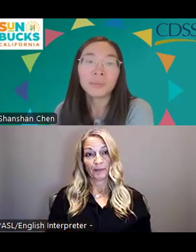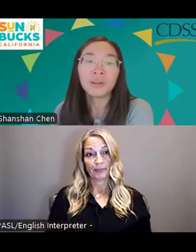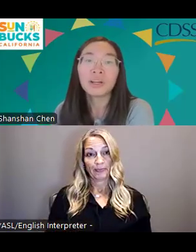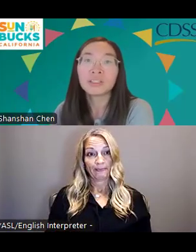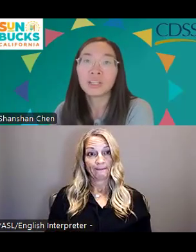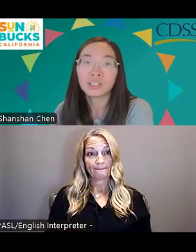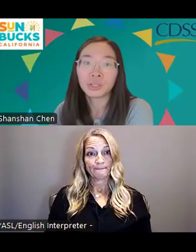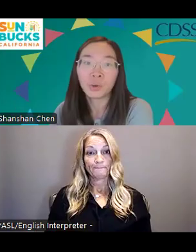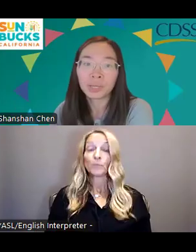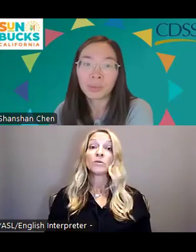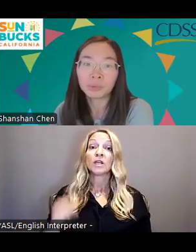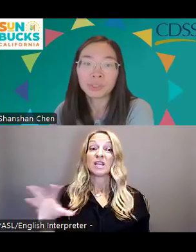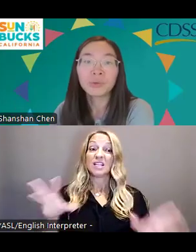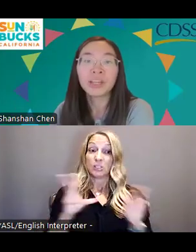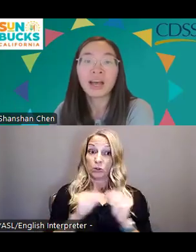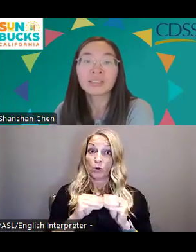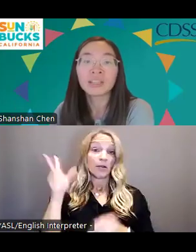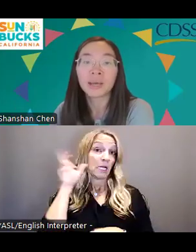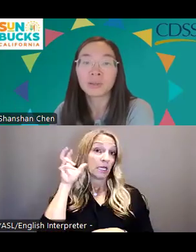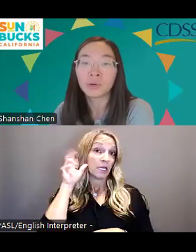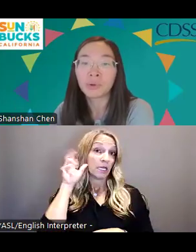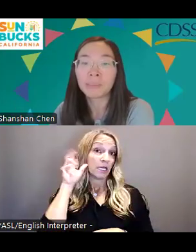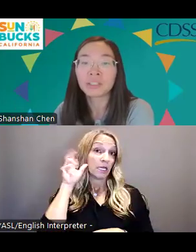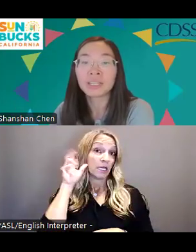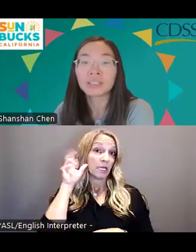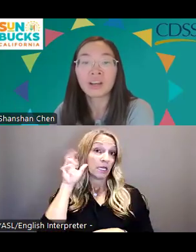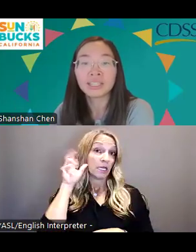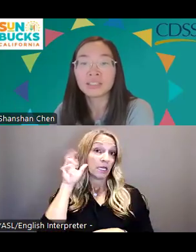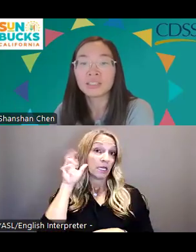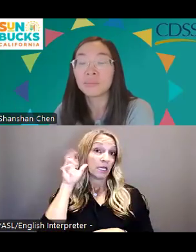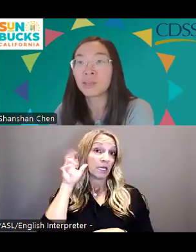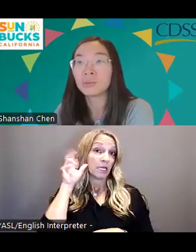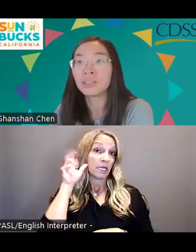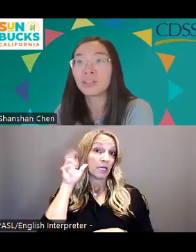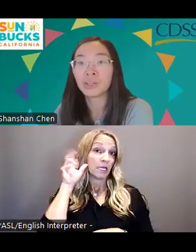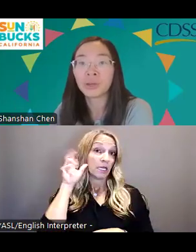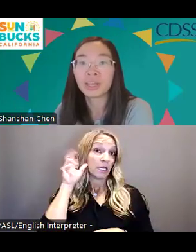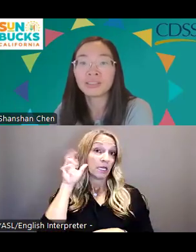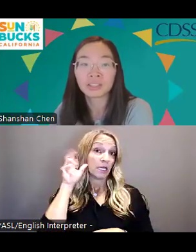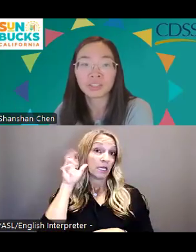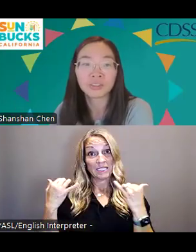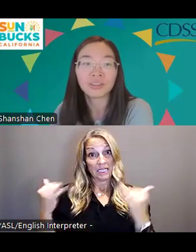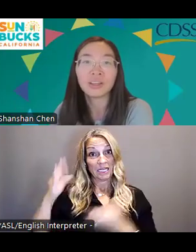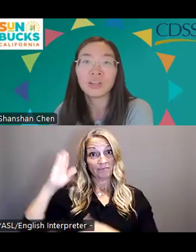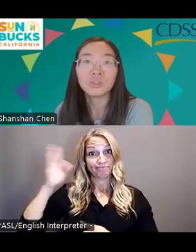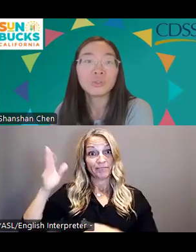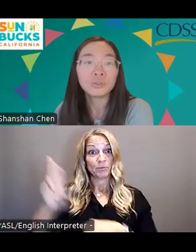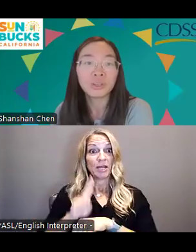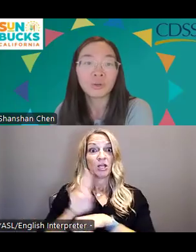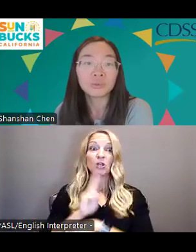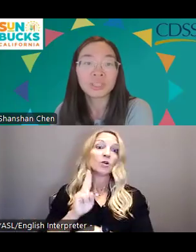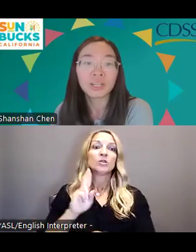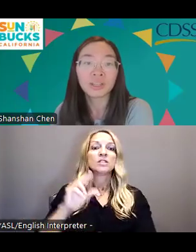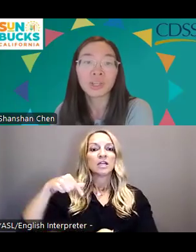While this webinar is in listen-only mode, you can ask about the program and today's content by using the Q&A section. To